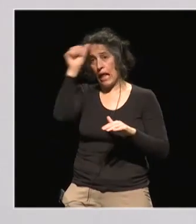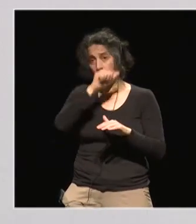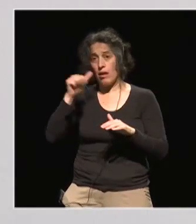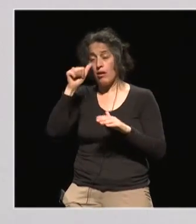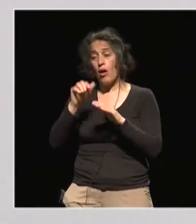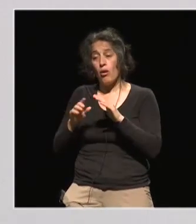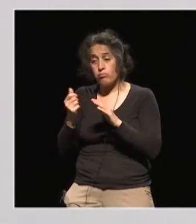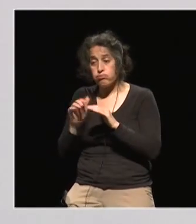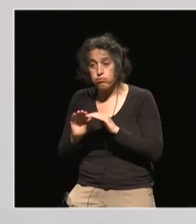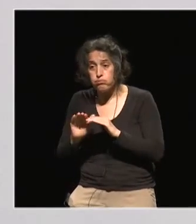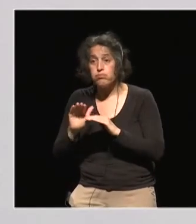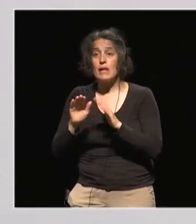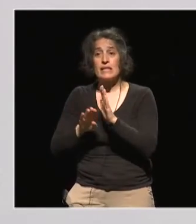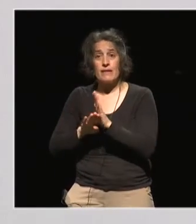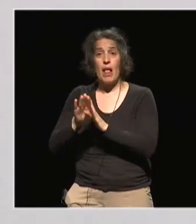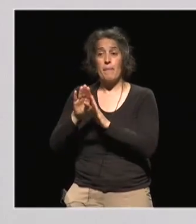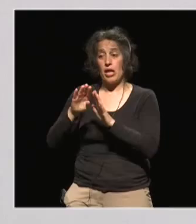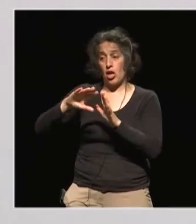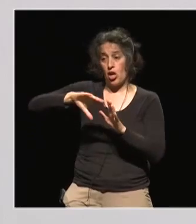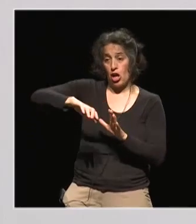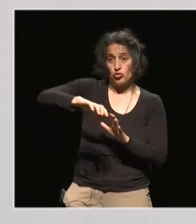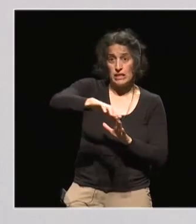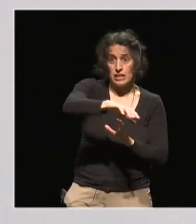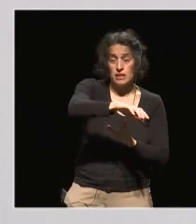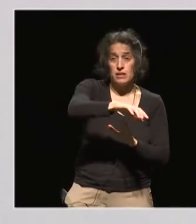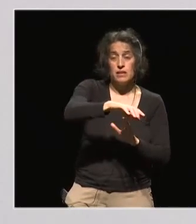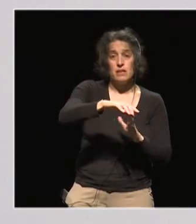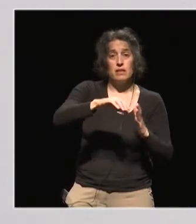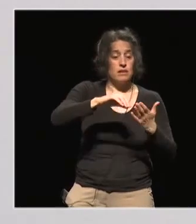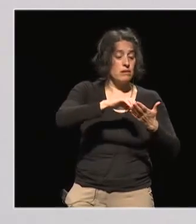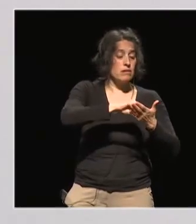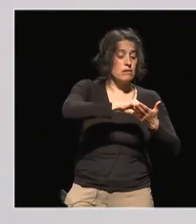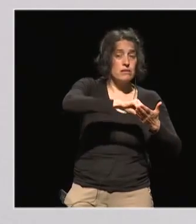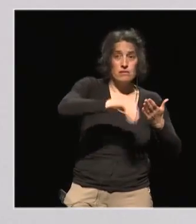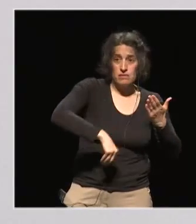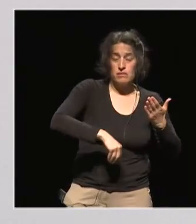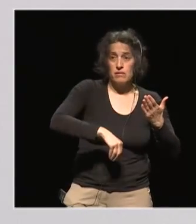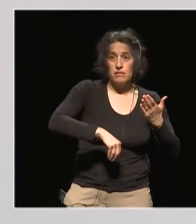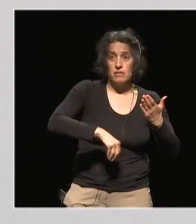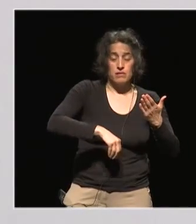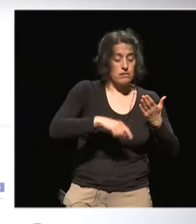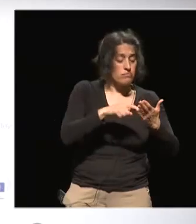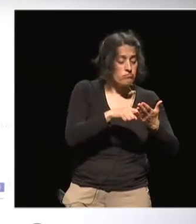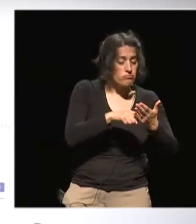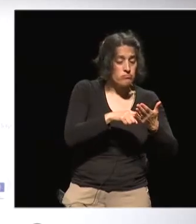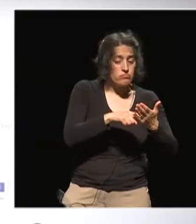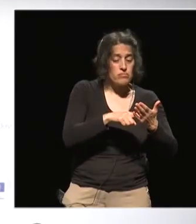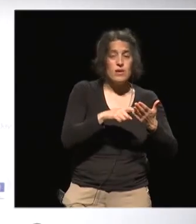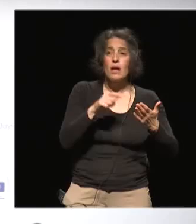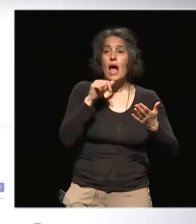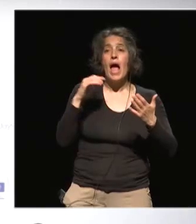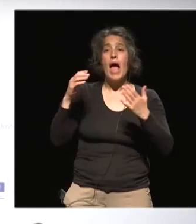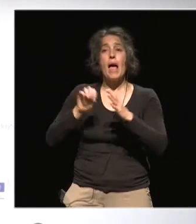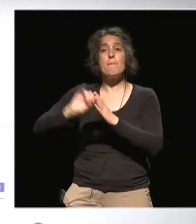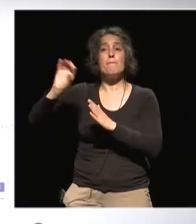in this least developed countries, the convention does not oblige them really to make emission